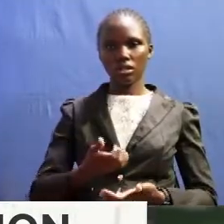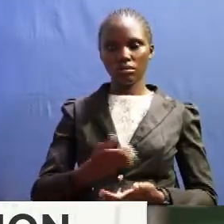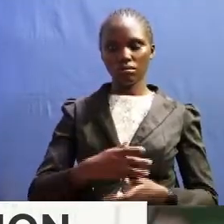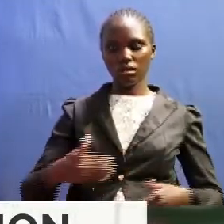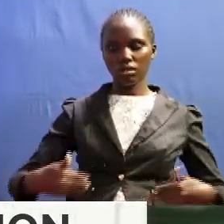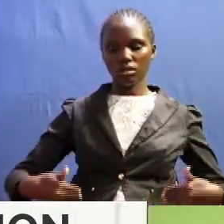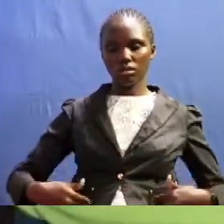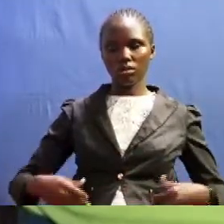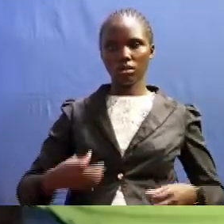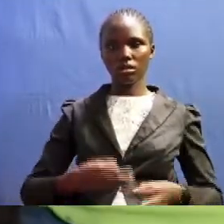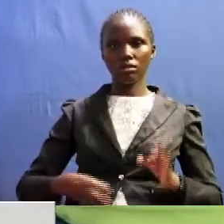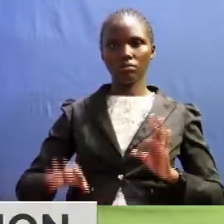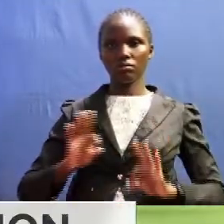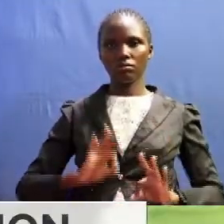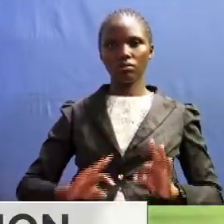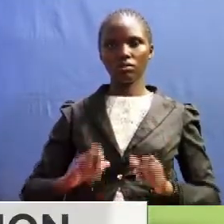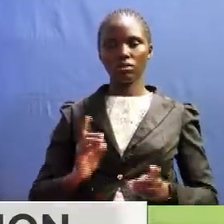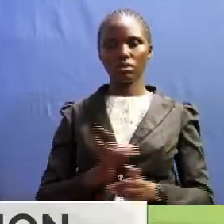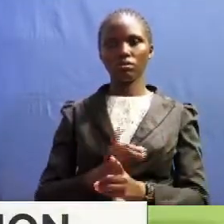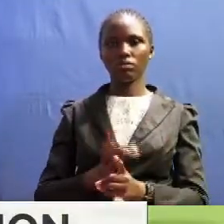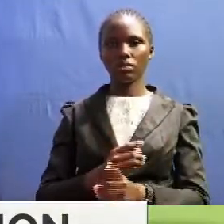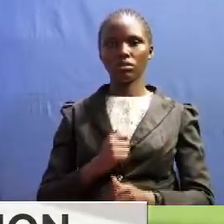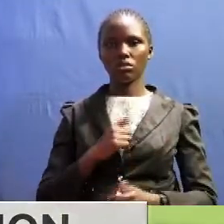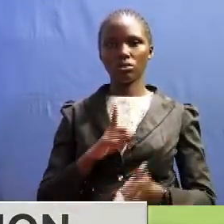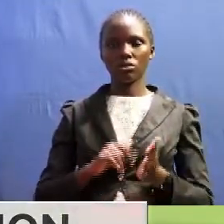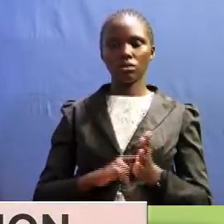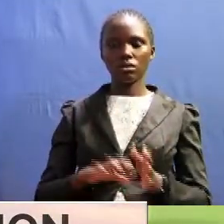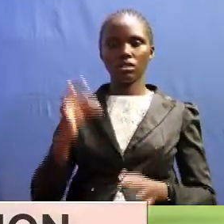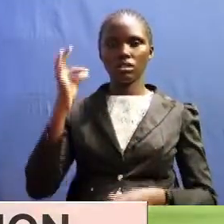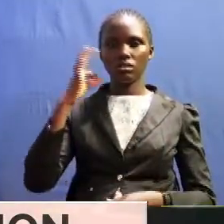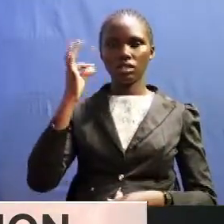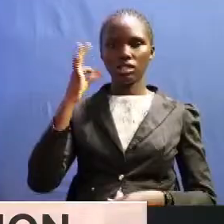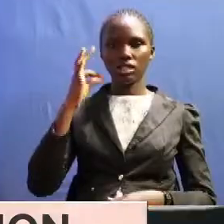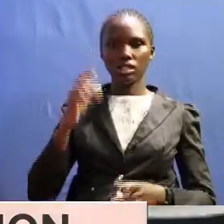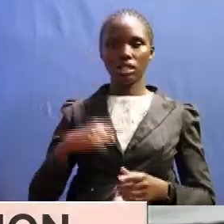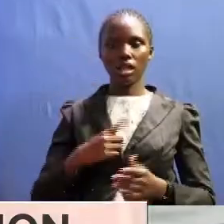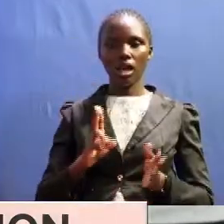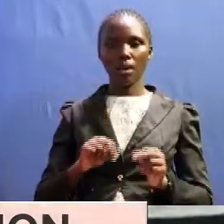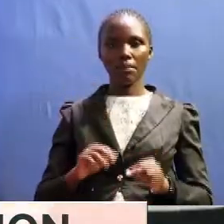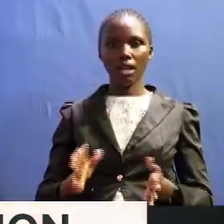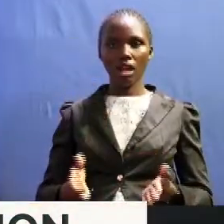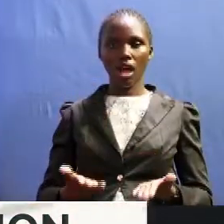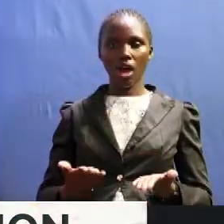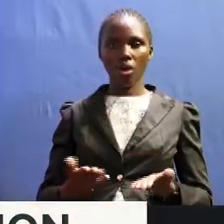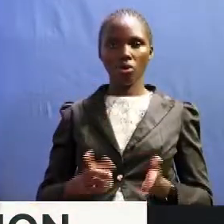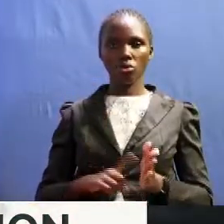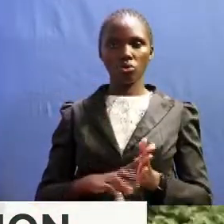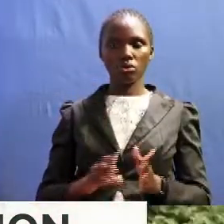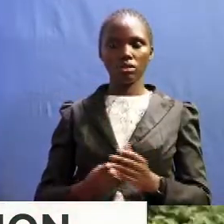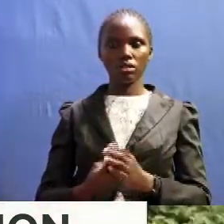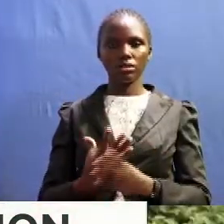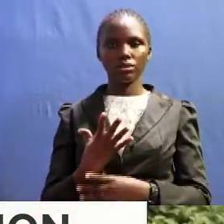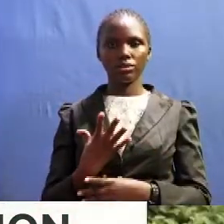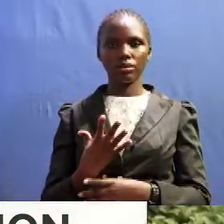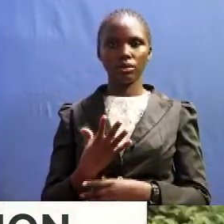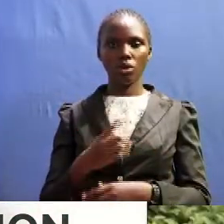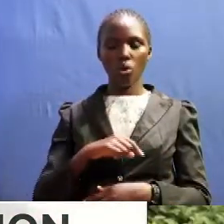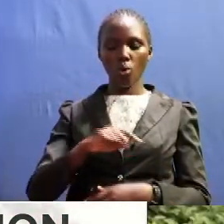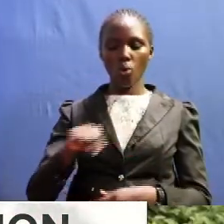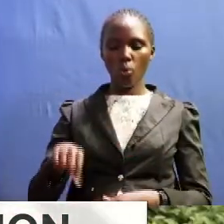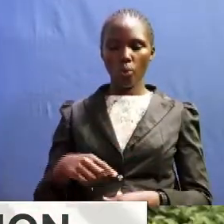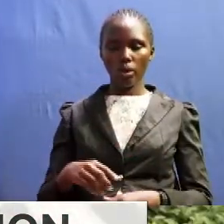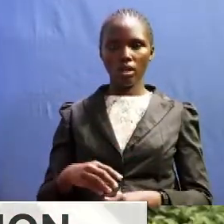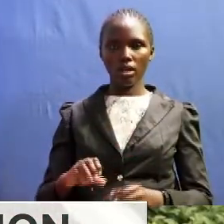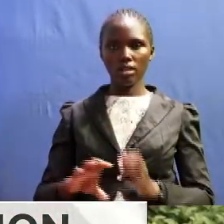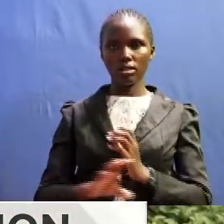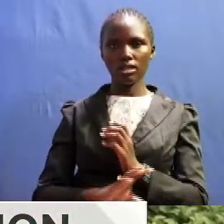local designs over imports to grow the economy, create jobs and capitalize on growing demands. We as a country, we